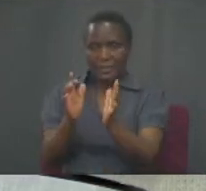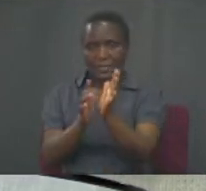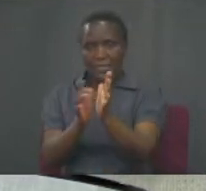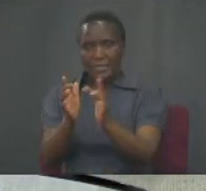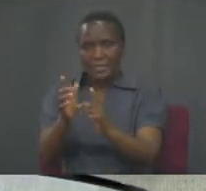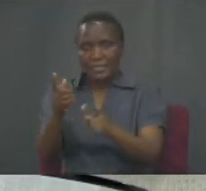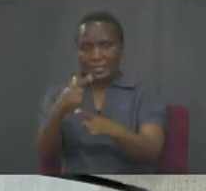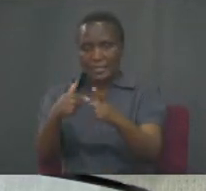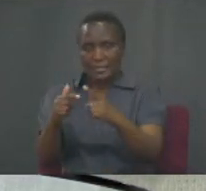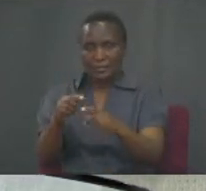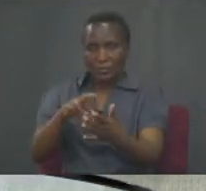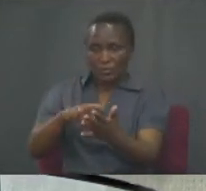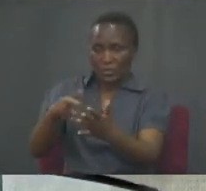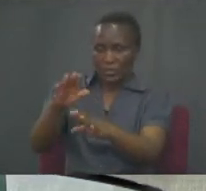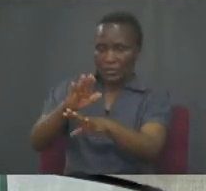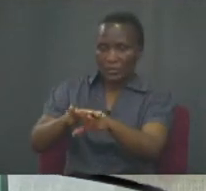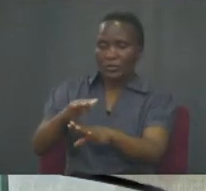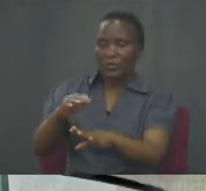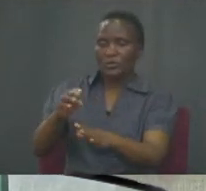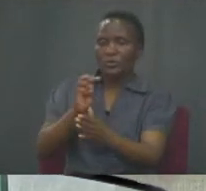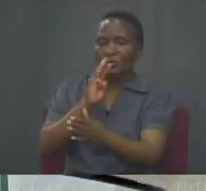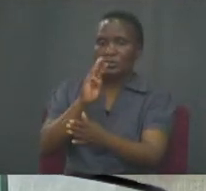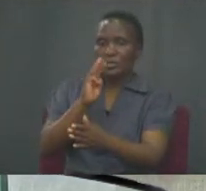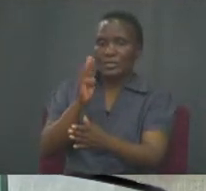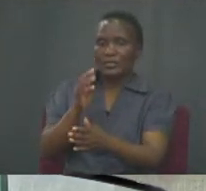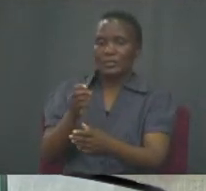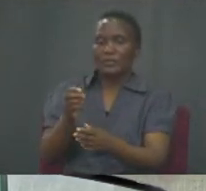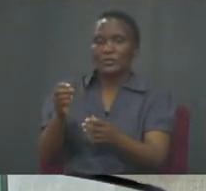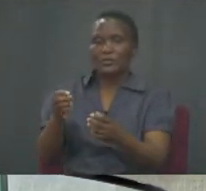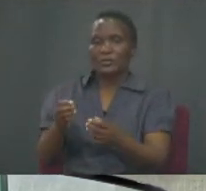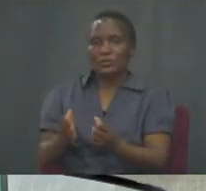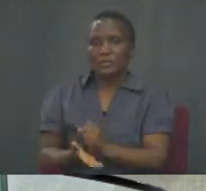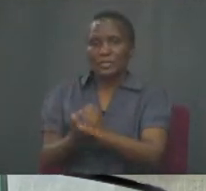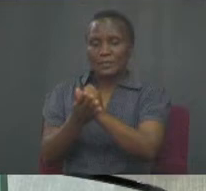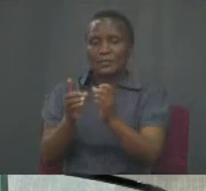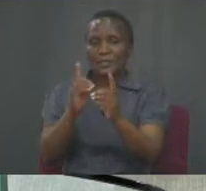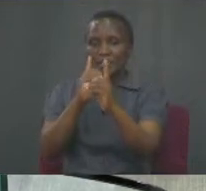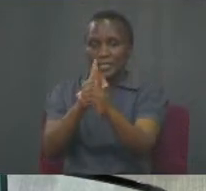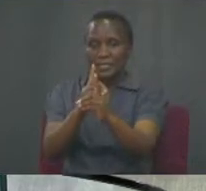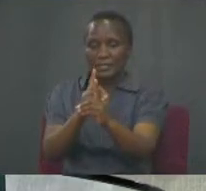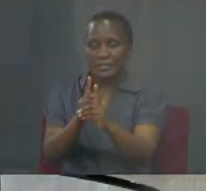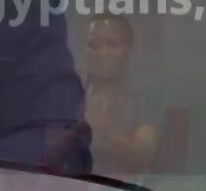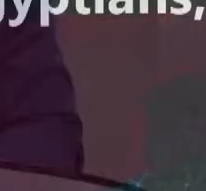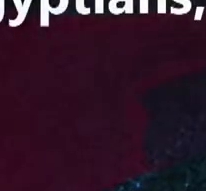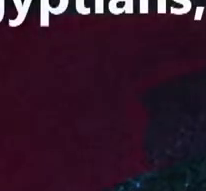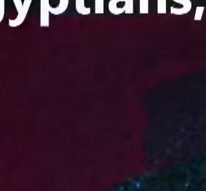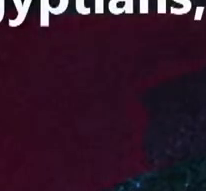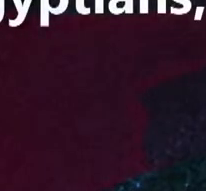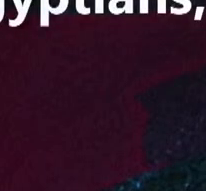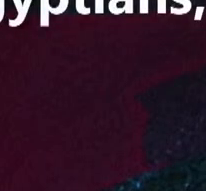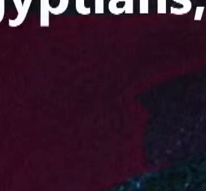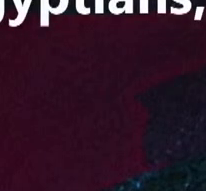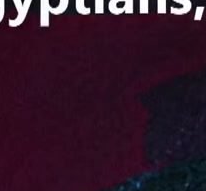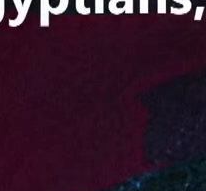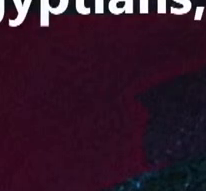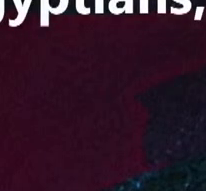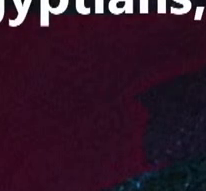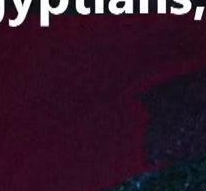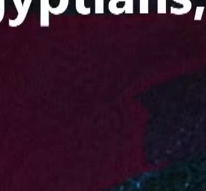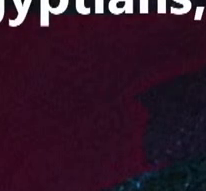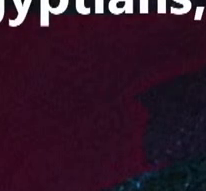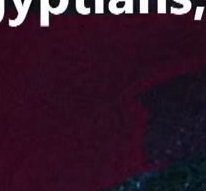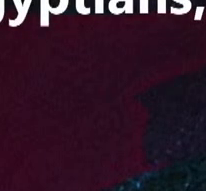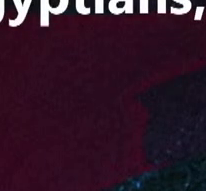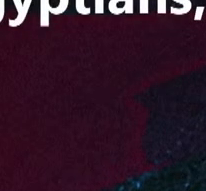relieve the disciples. Same time, it was about the morning watch. And the Bible says, it came to pass that in